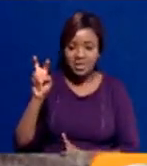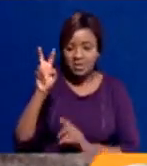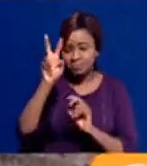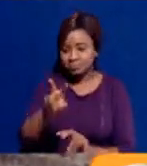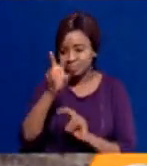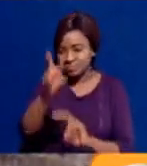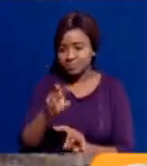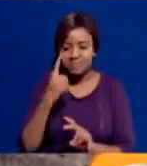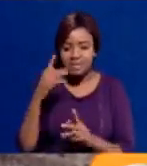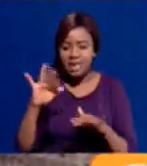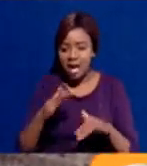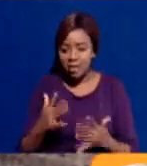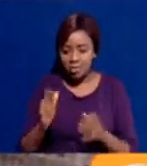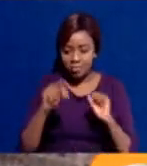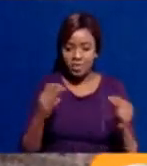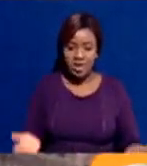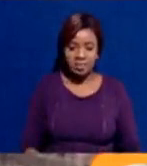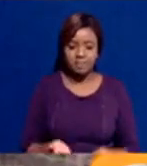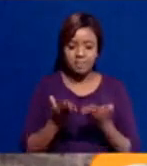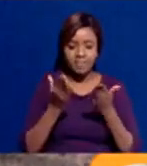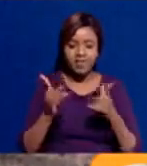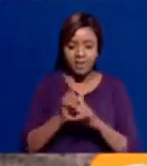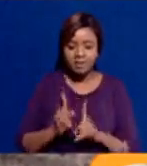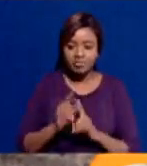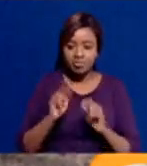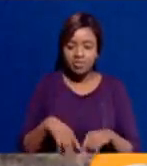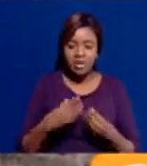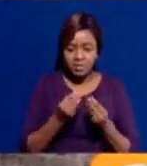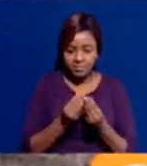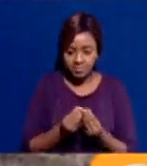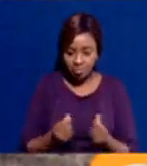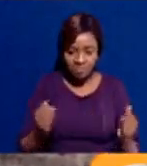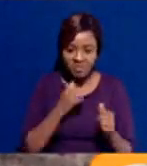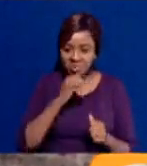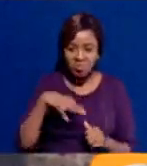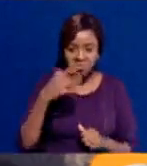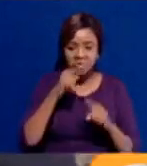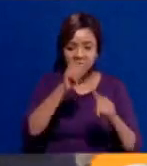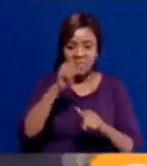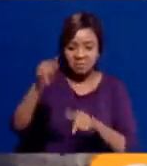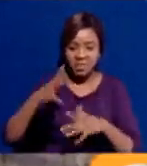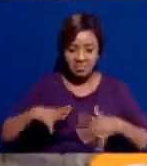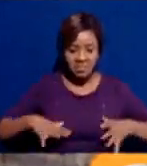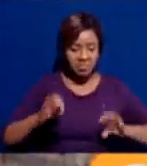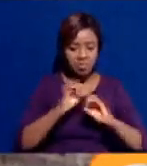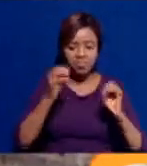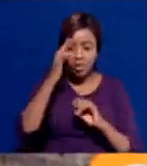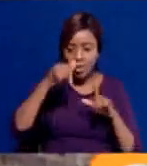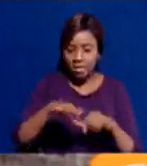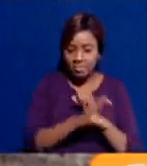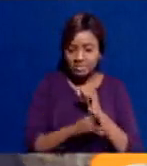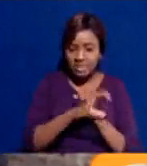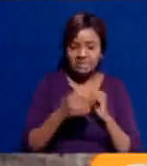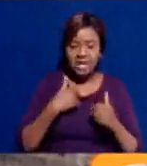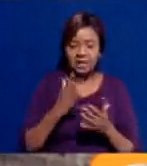fix problems, not fixing blame. Because this country, there are people who would like